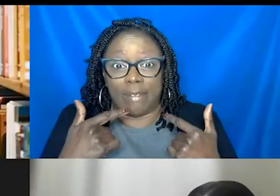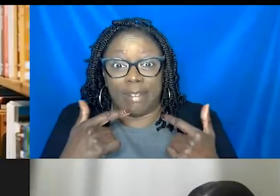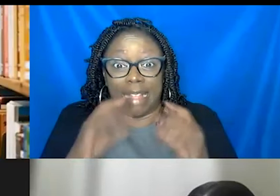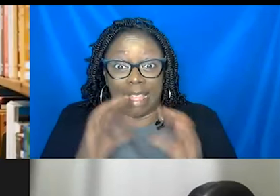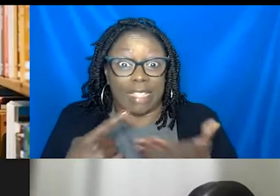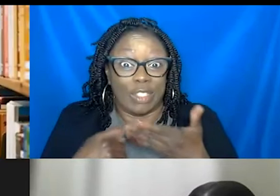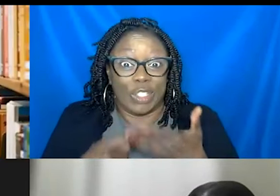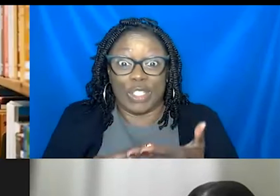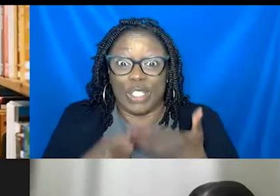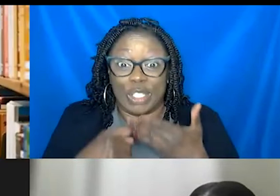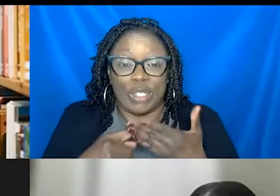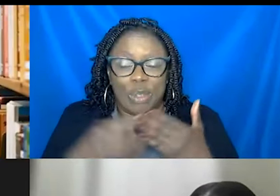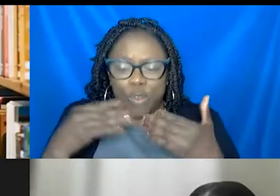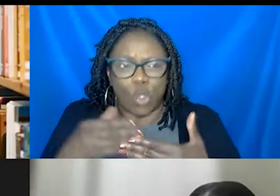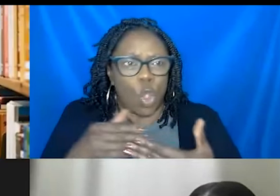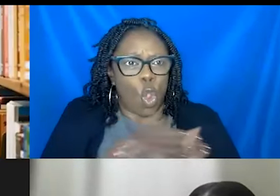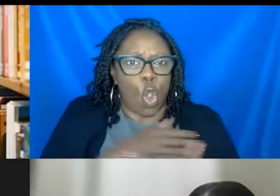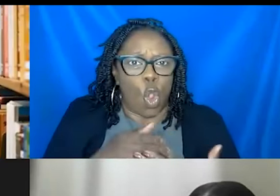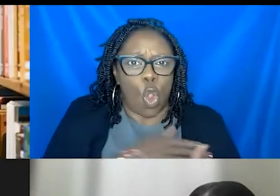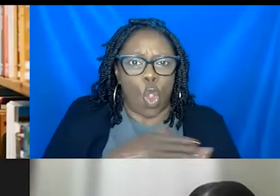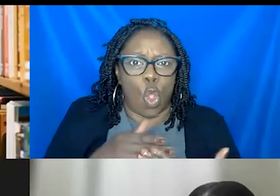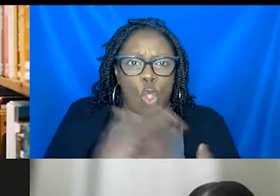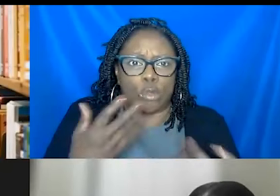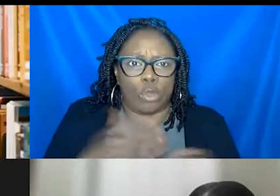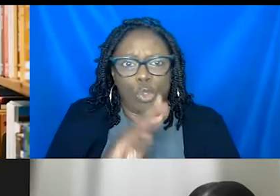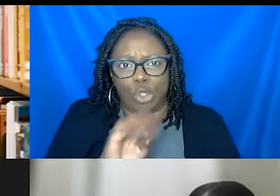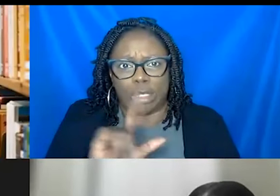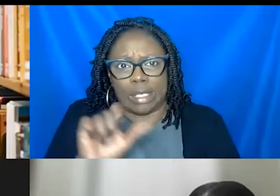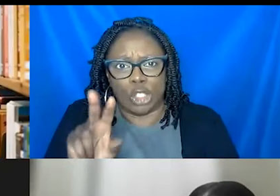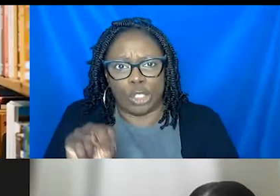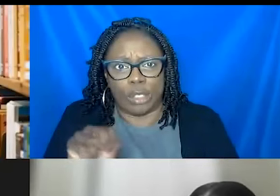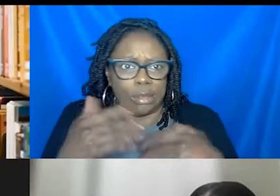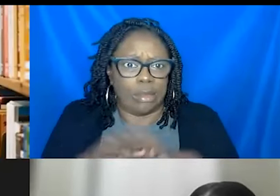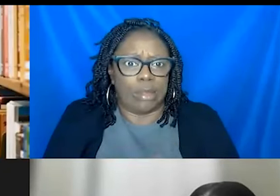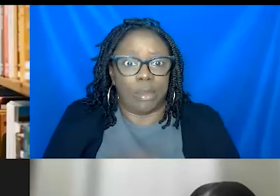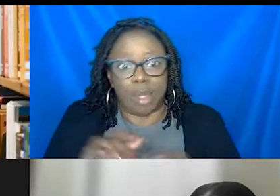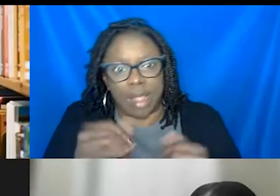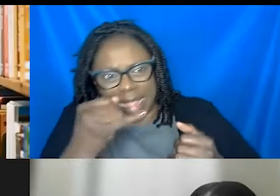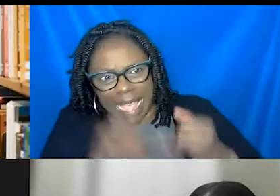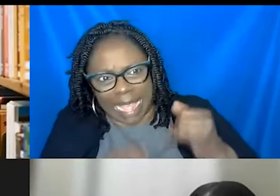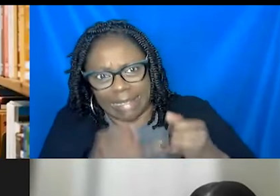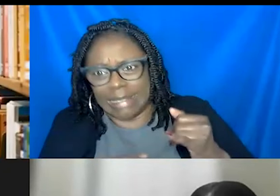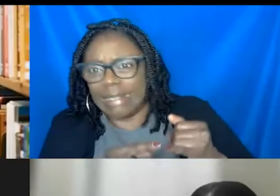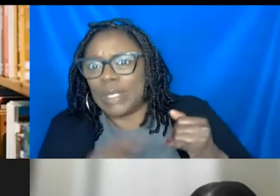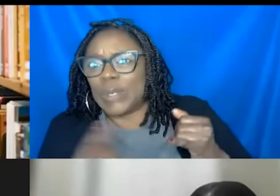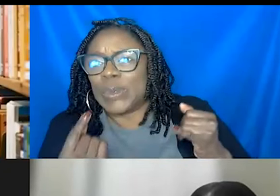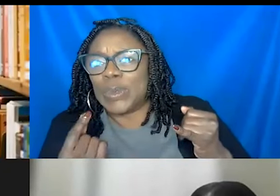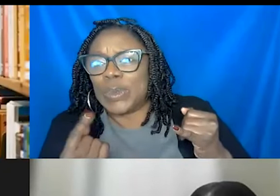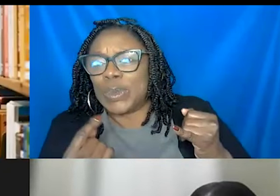we focus so much on the early socialization, but there's that socialization process towards the end as well.